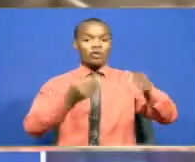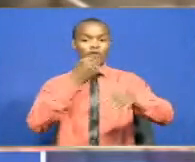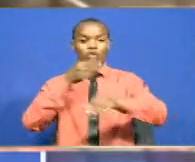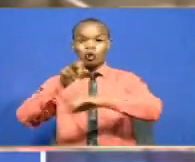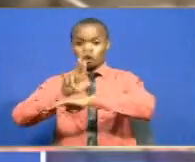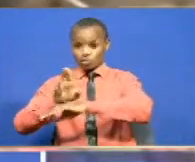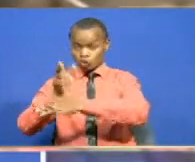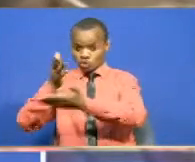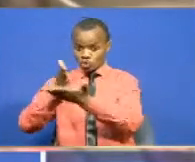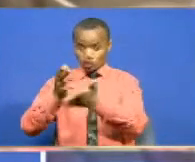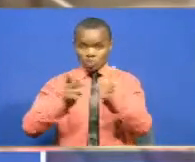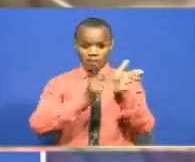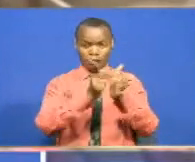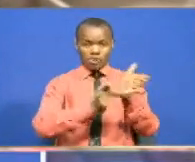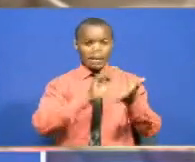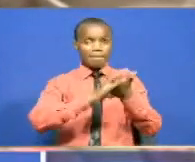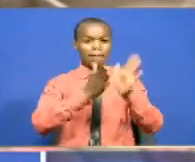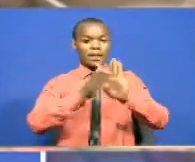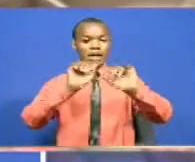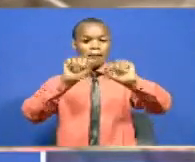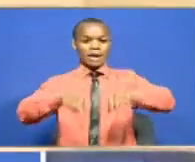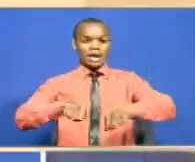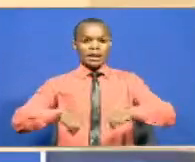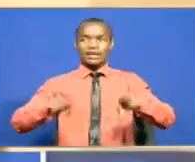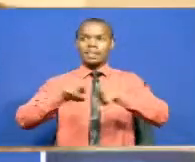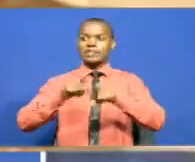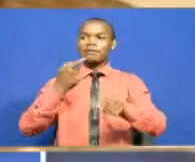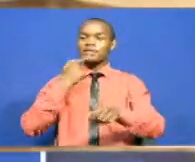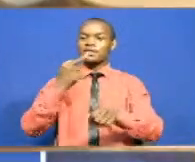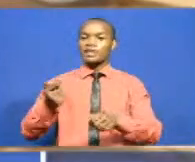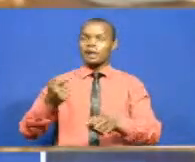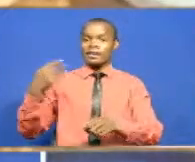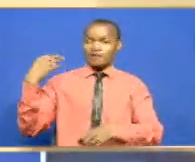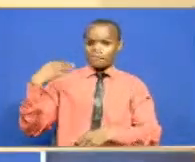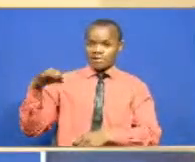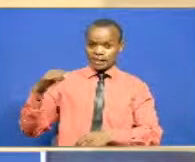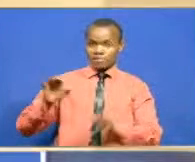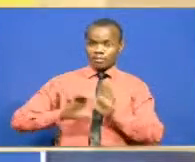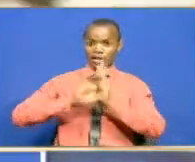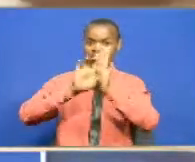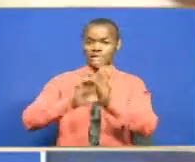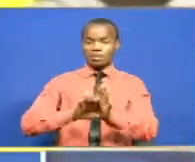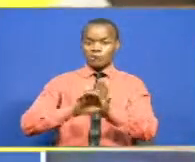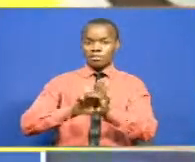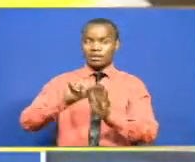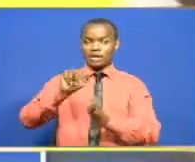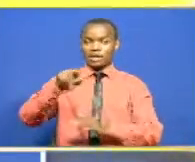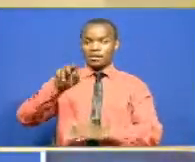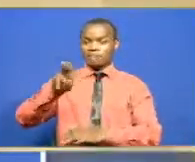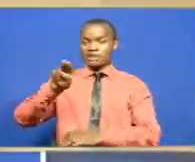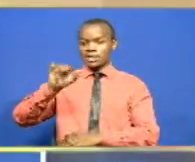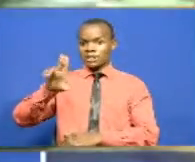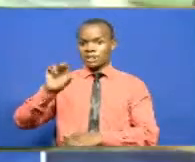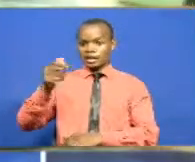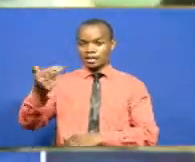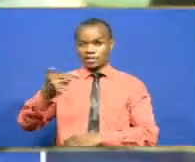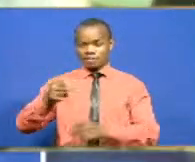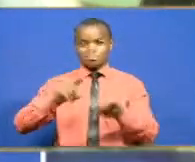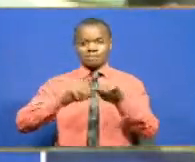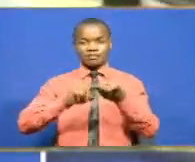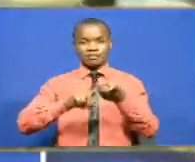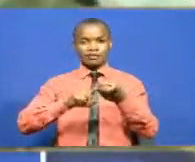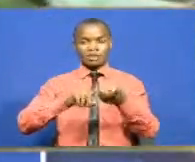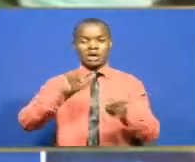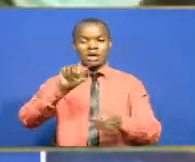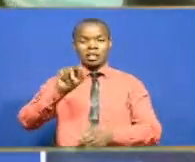toxic for their bodies. She cited helpful local vegetables like collards, spinach, ododo, nightshade, strawberry,